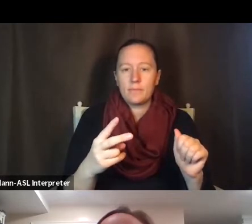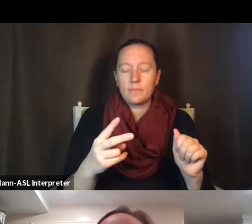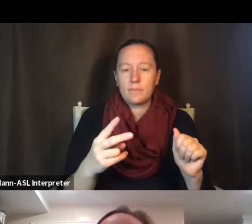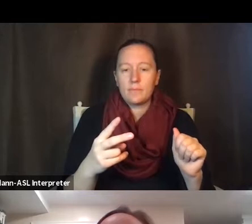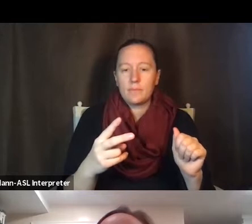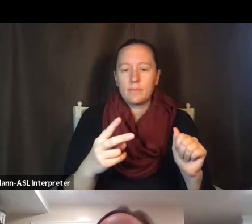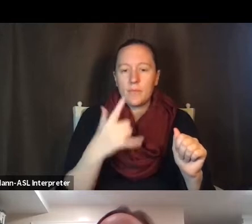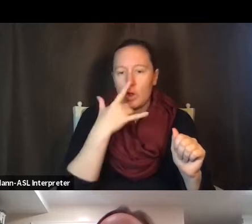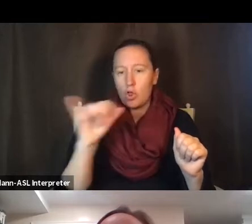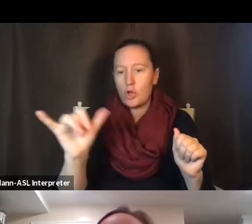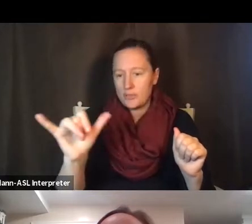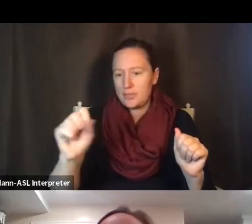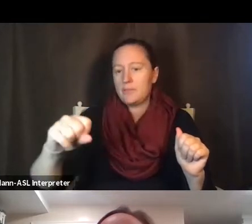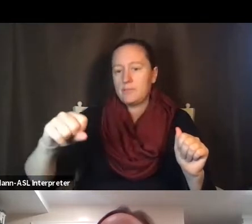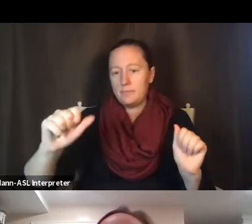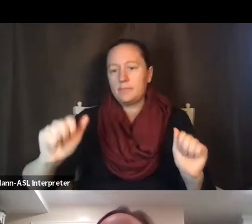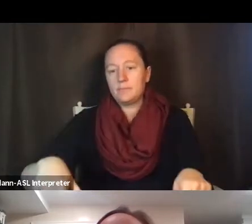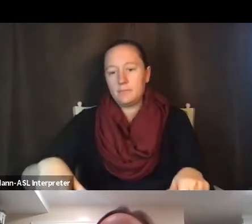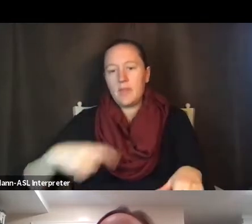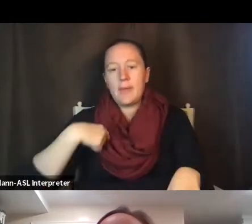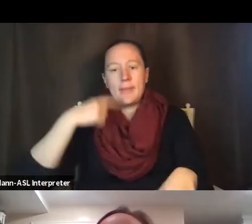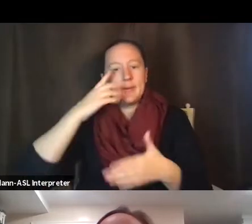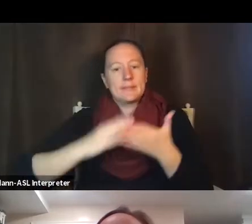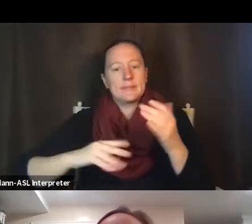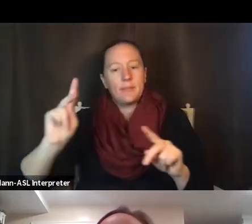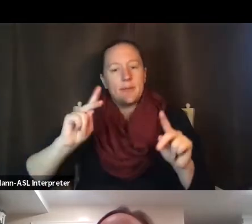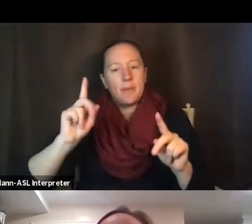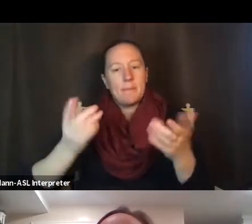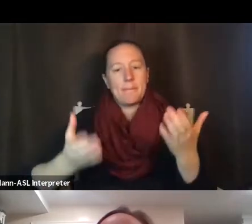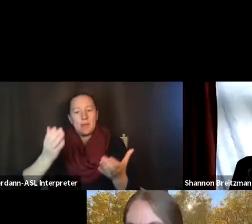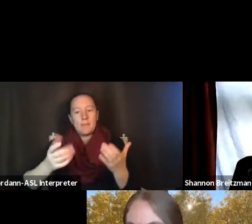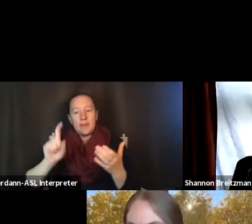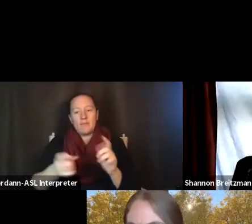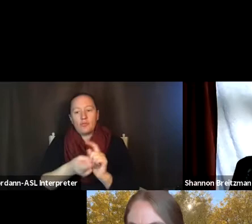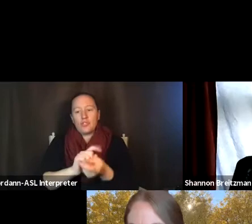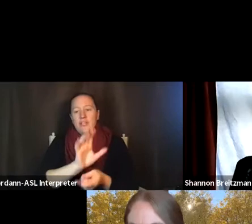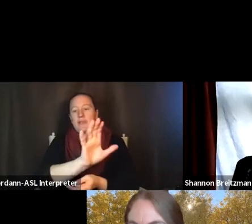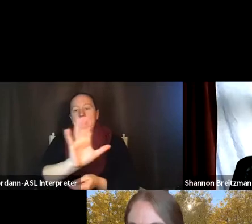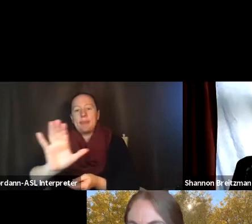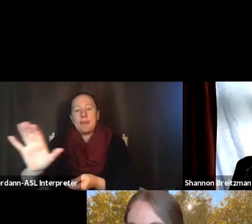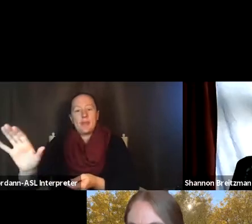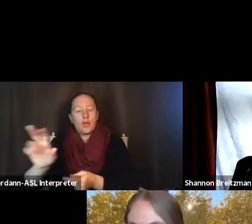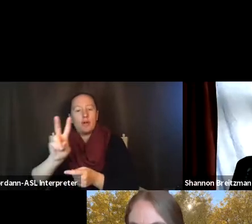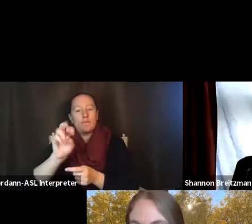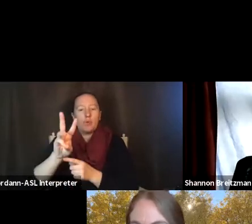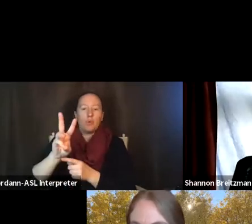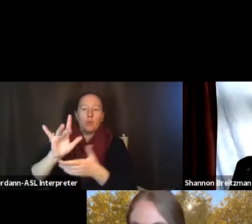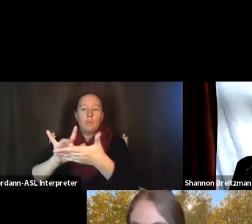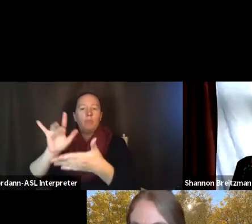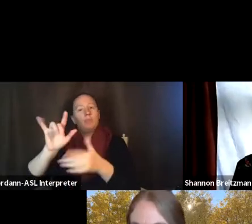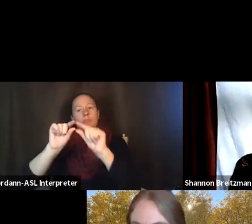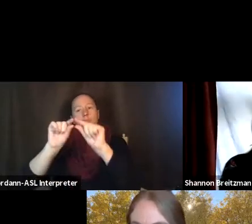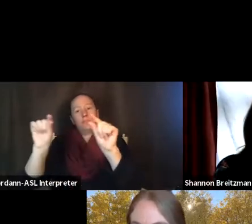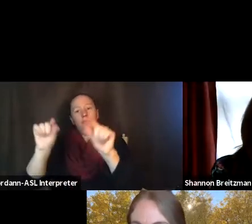It looks like people can see it. I think that there might be some folks that might need to change their view. So I would say keep going. Okay, Yep, they can see it. sorry